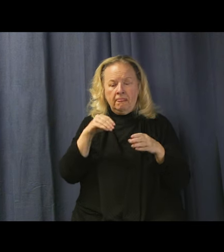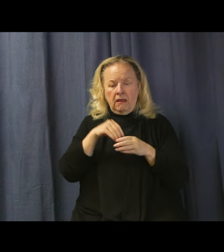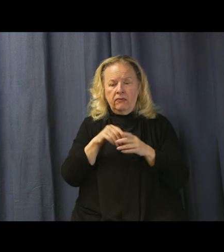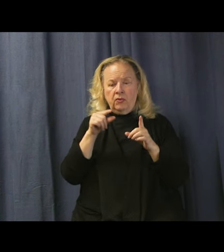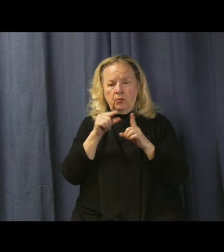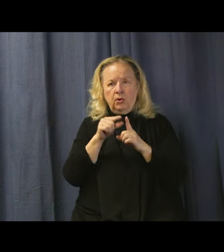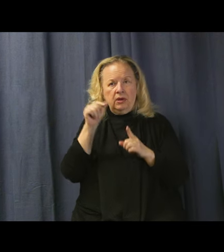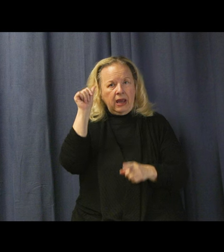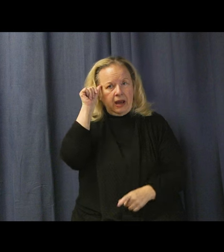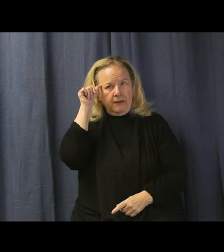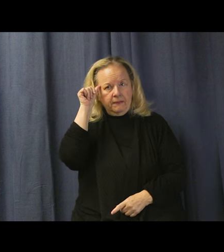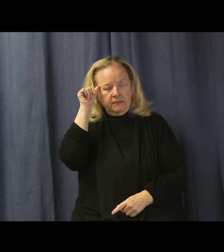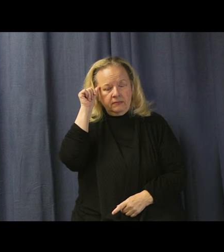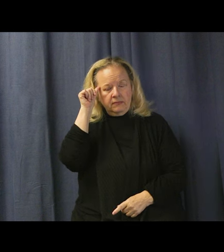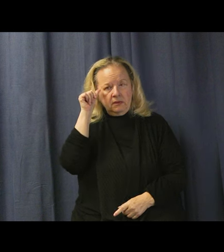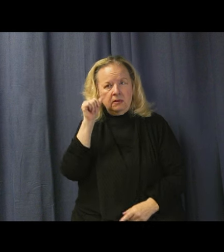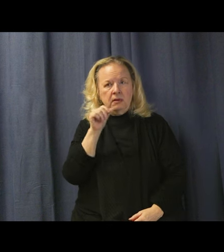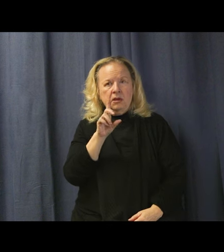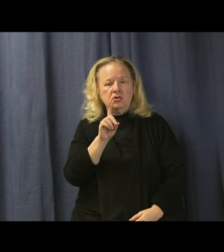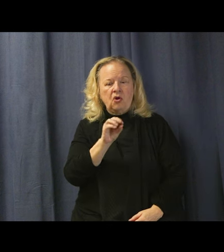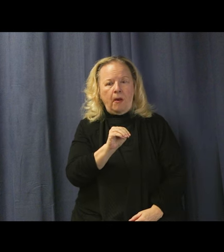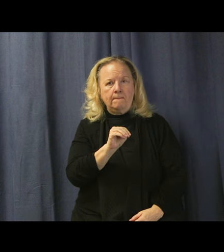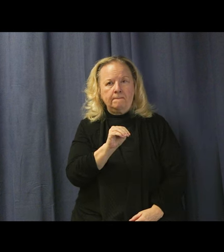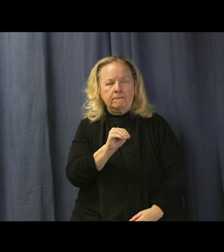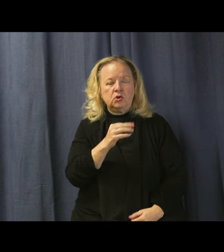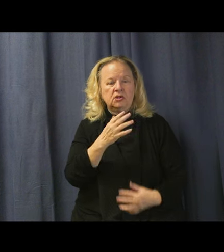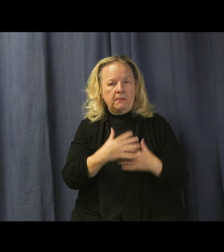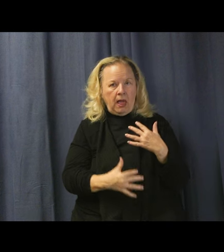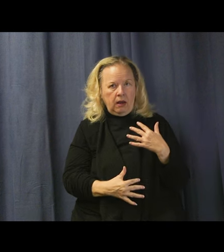word Adam, you have dom, which is blood.